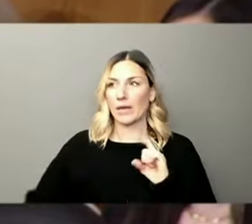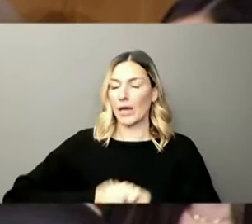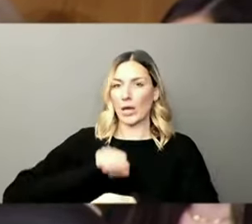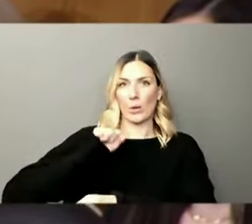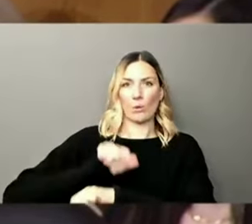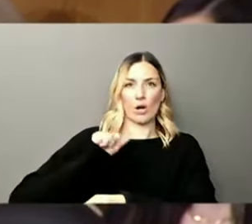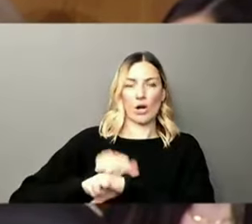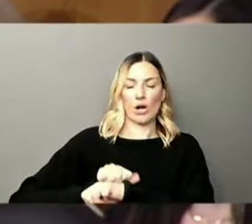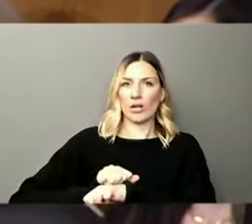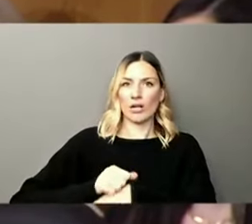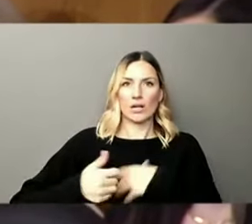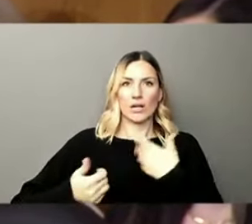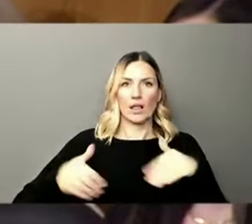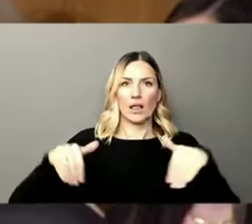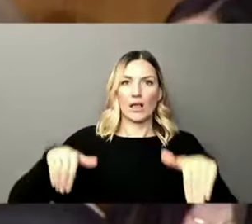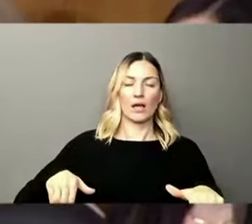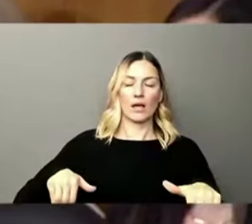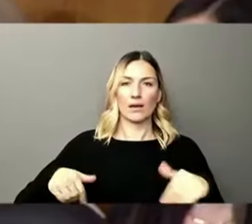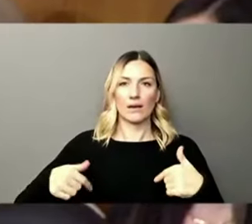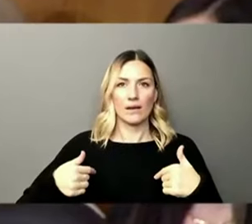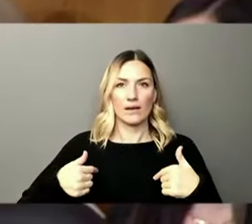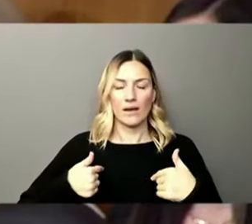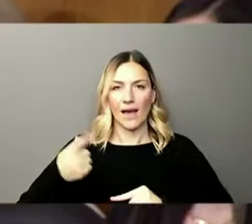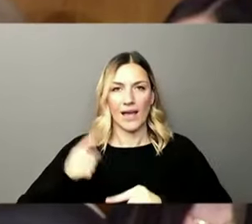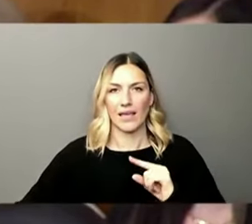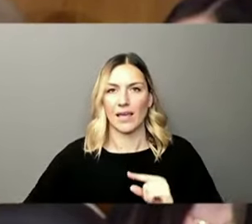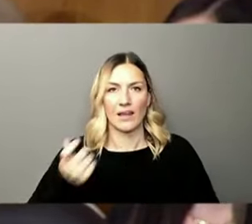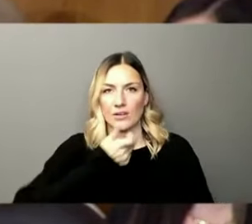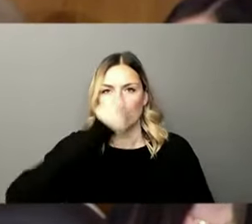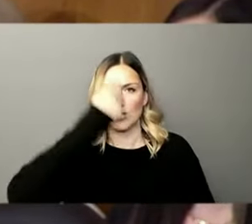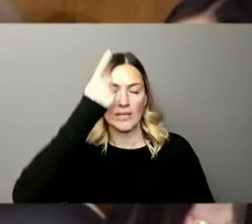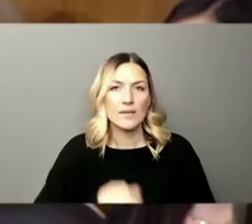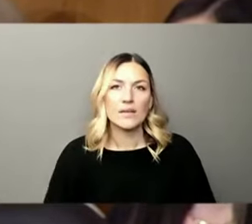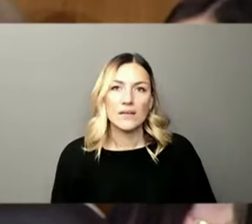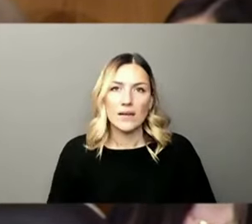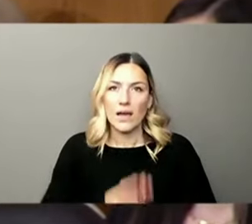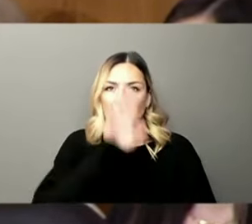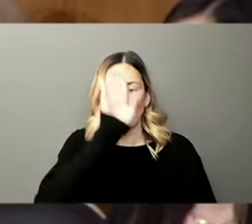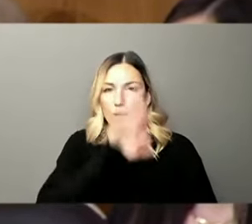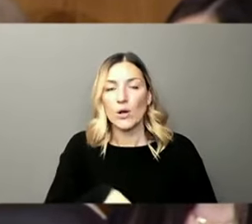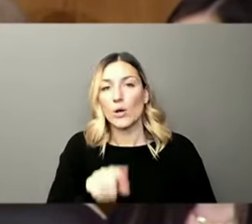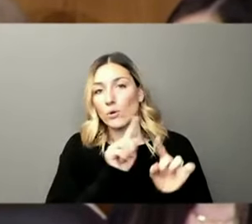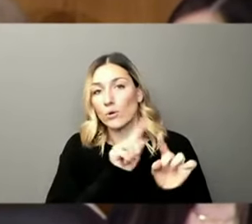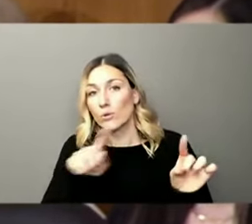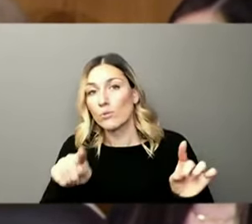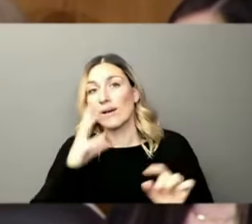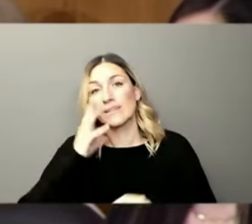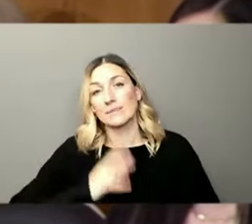just, I can't get my mind around it. And I know that you're all going through that same